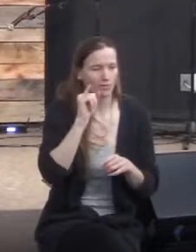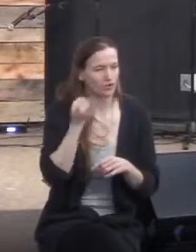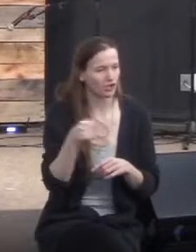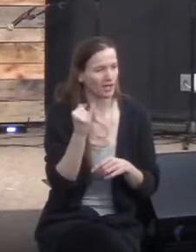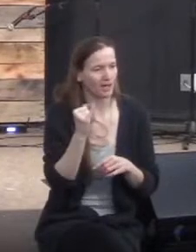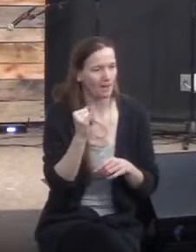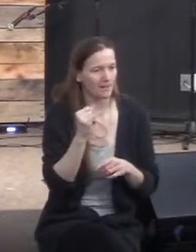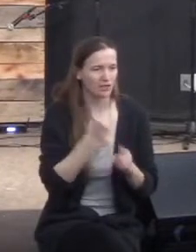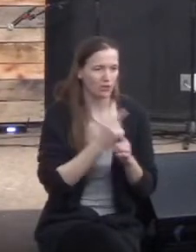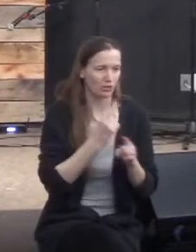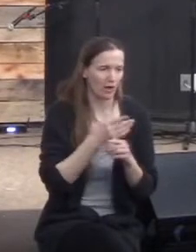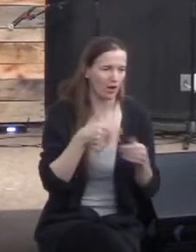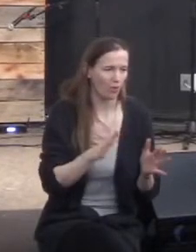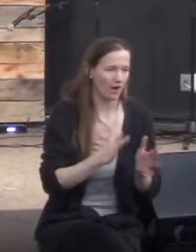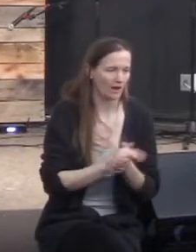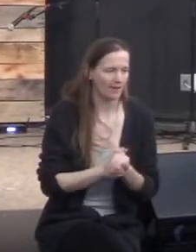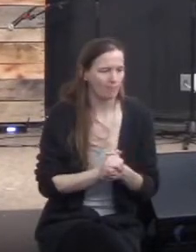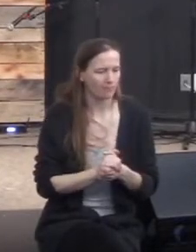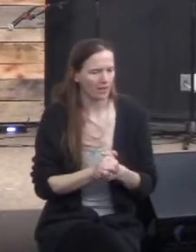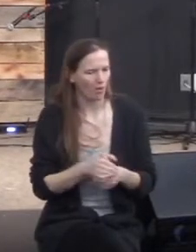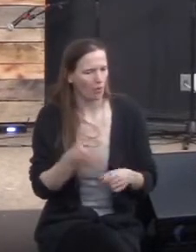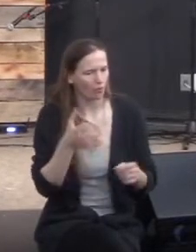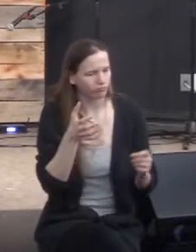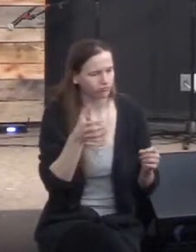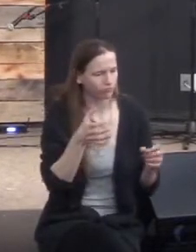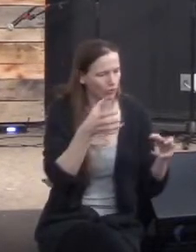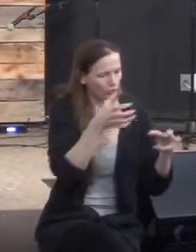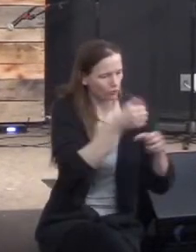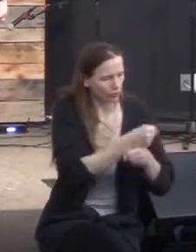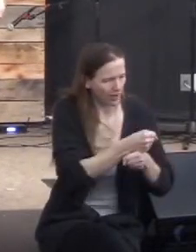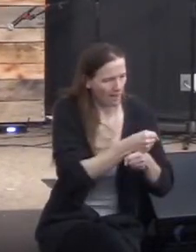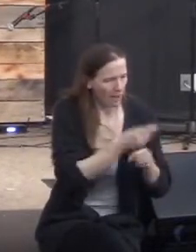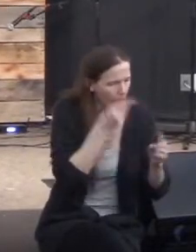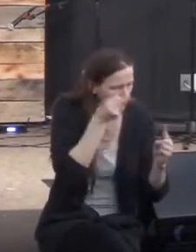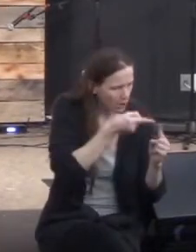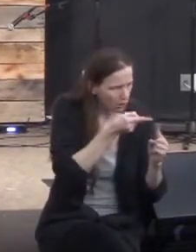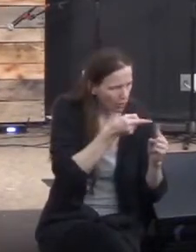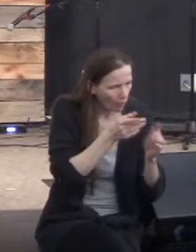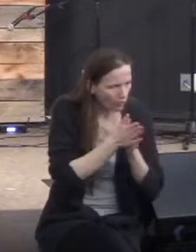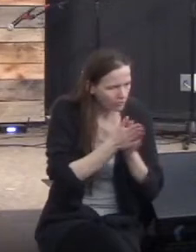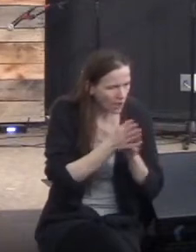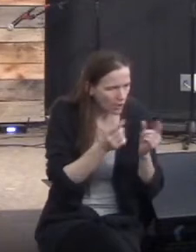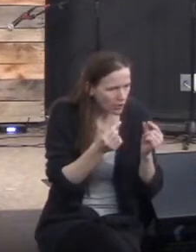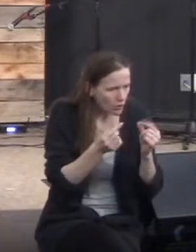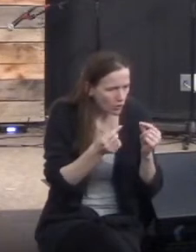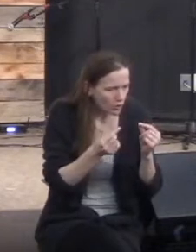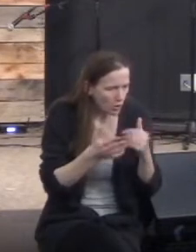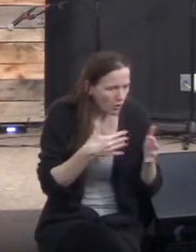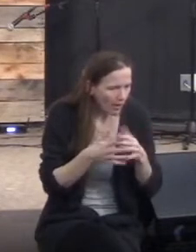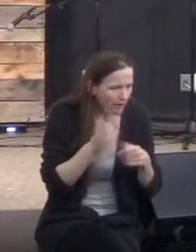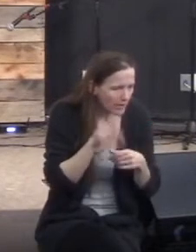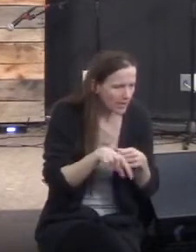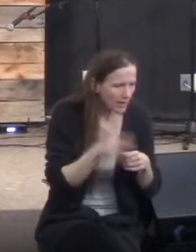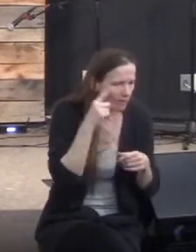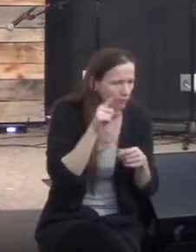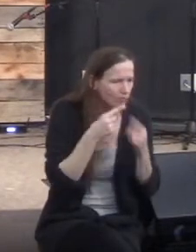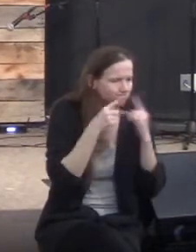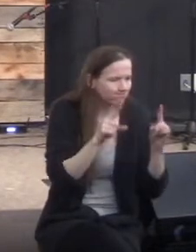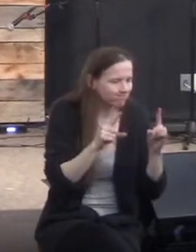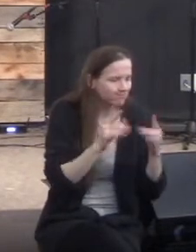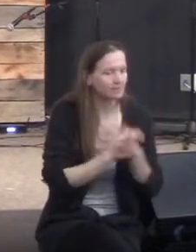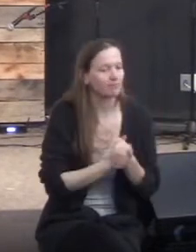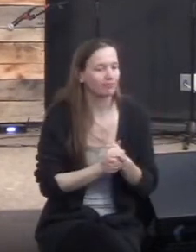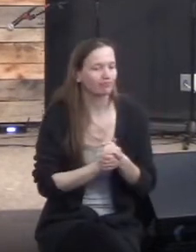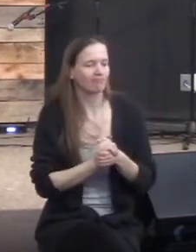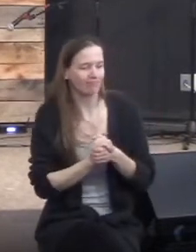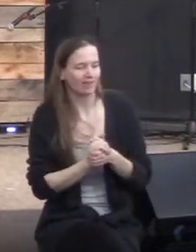to get ahead. And if I need to compromise my standards a little bit or yours, I'm willing to live with that. We are